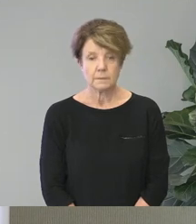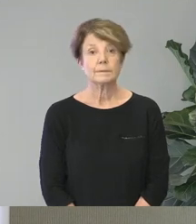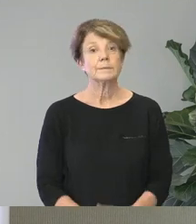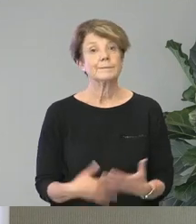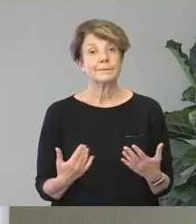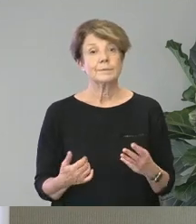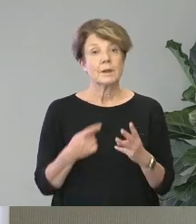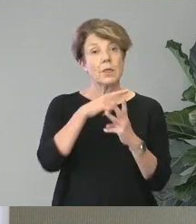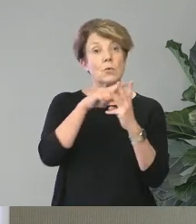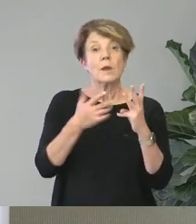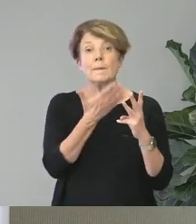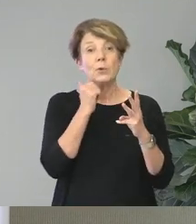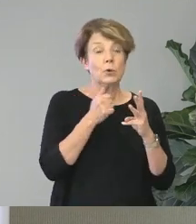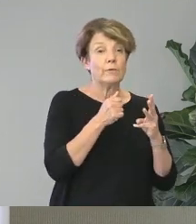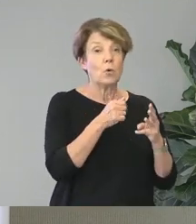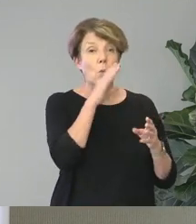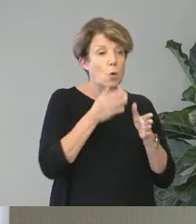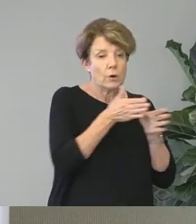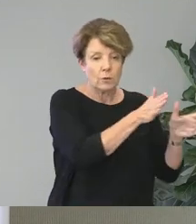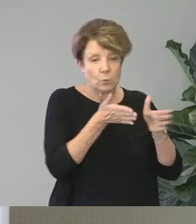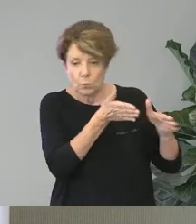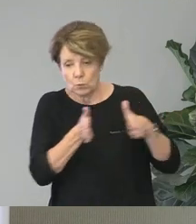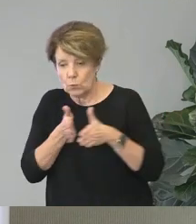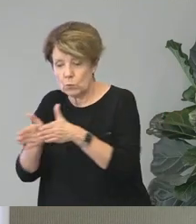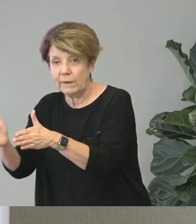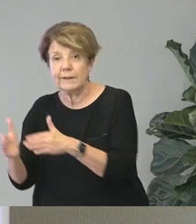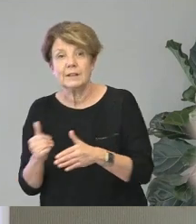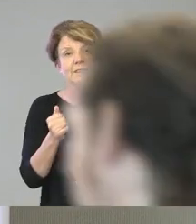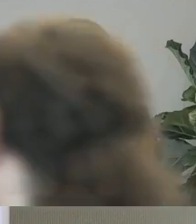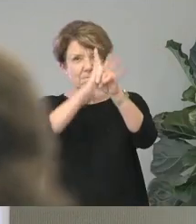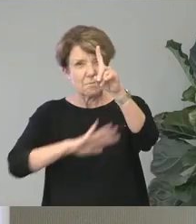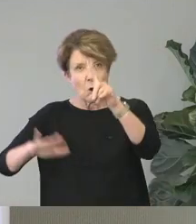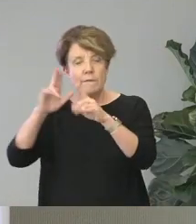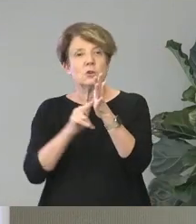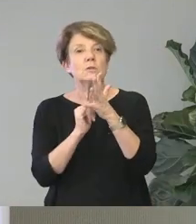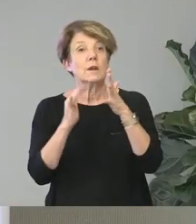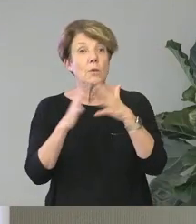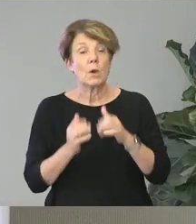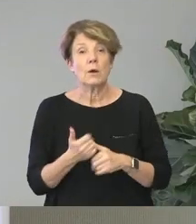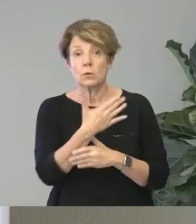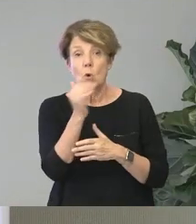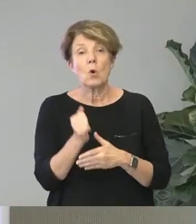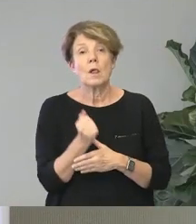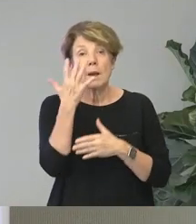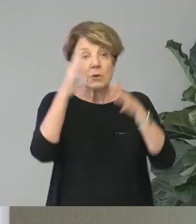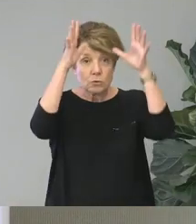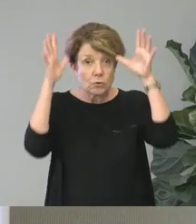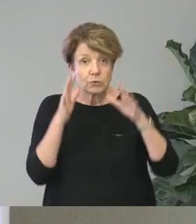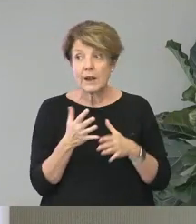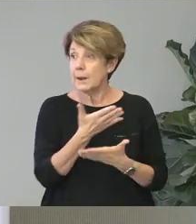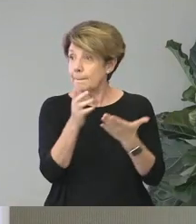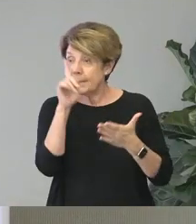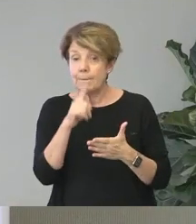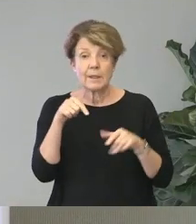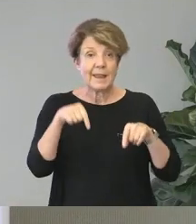There are three beautiful waterways, the Hawkesbury, Nepean, and Georges, and these are the aquatic boundaries of our nation. To any of my Aboriginal and Torres Strait Islander brothers and sisters in here